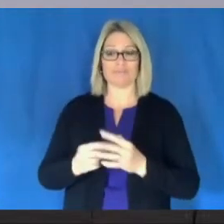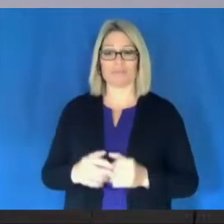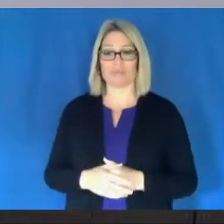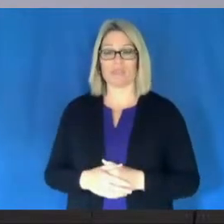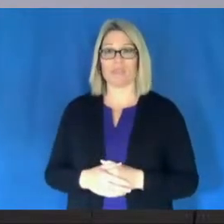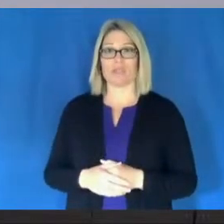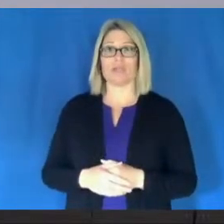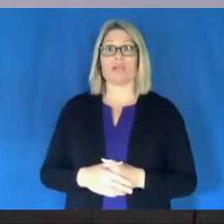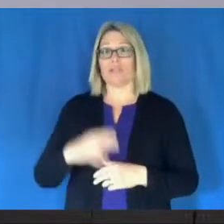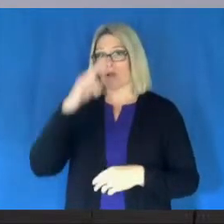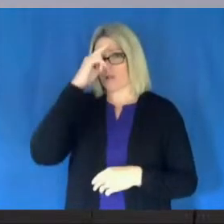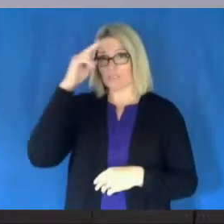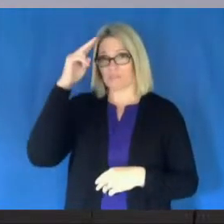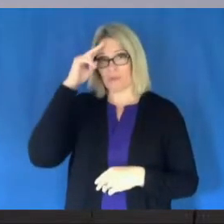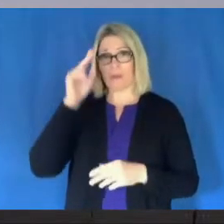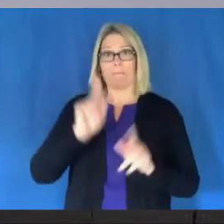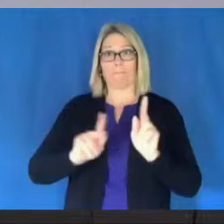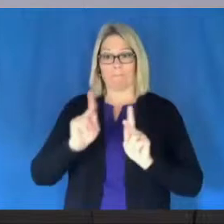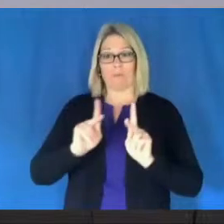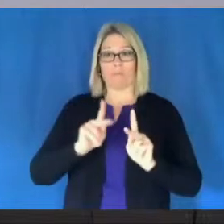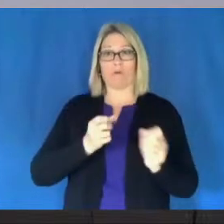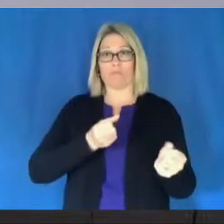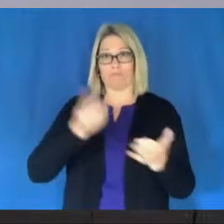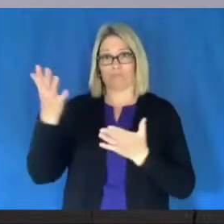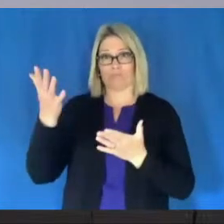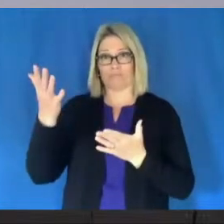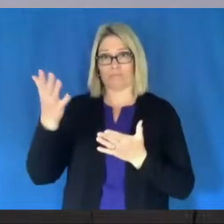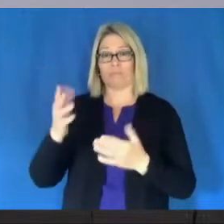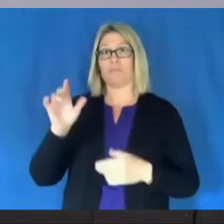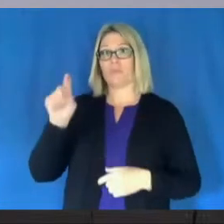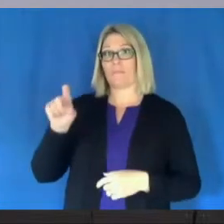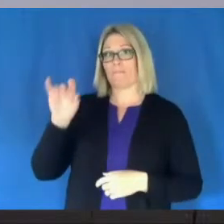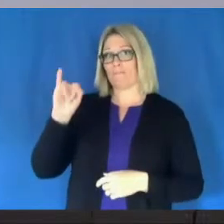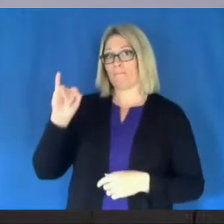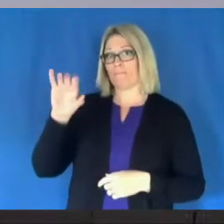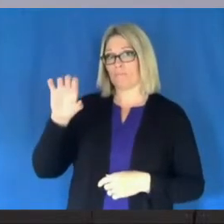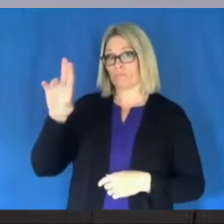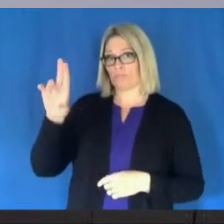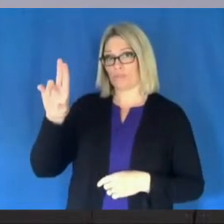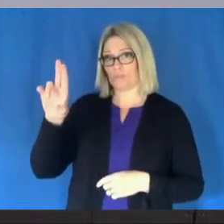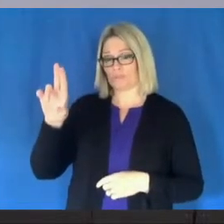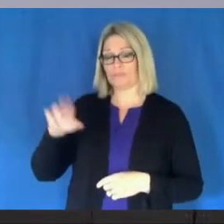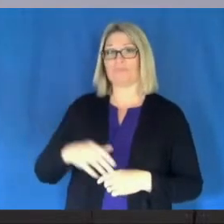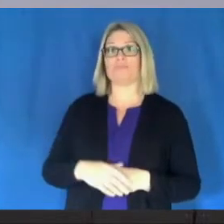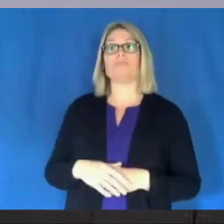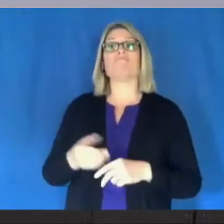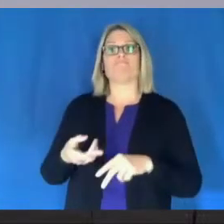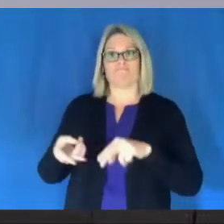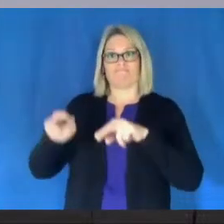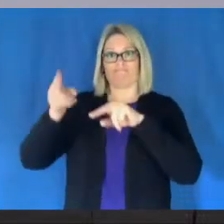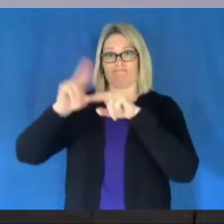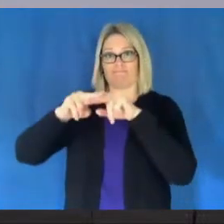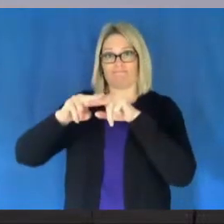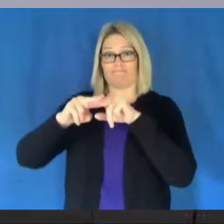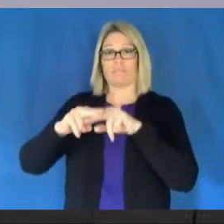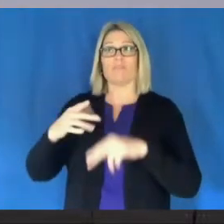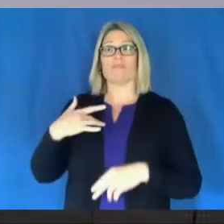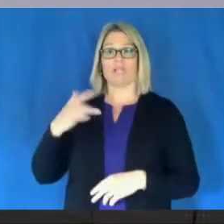of hospitalized individuals with COVID-19 that require intensive care continues to increase and is now over